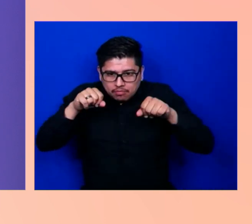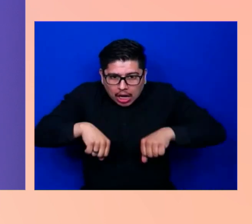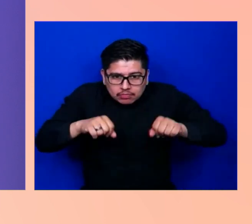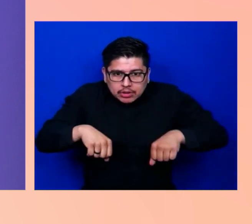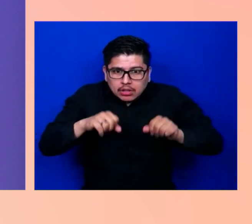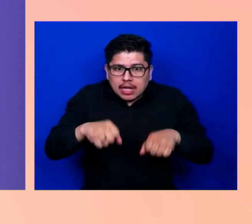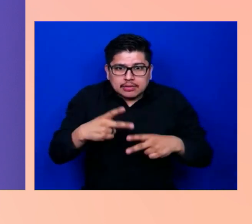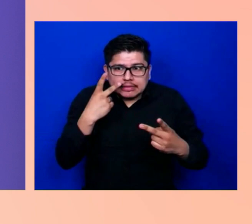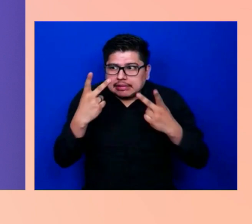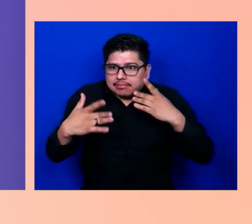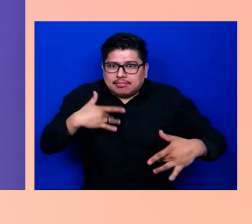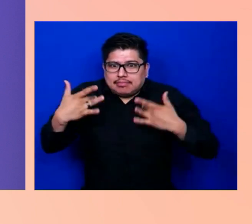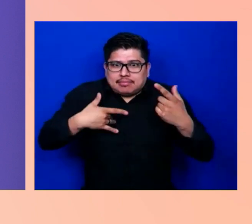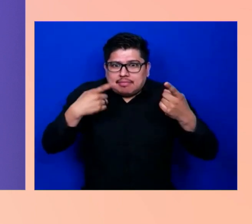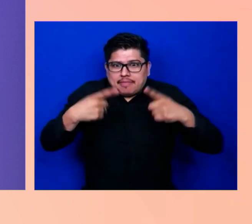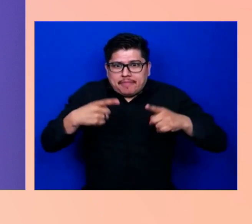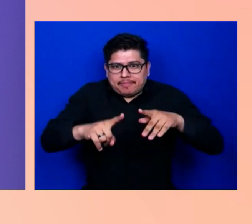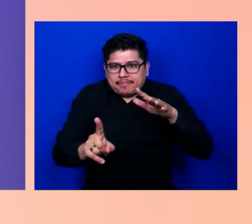up.